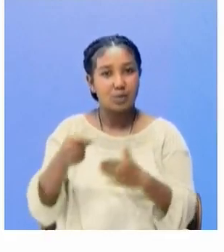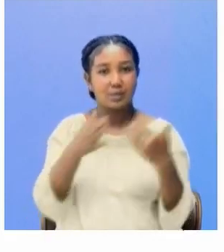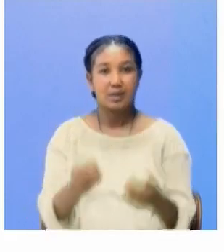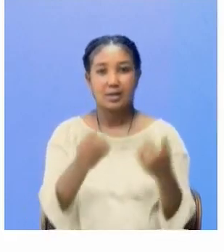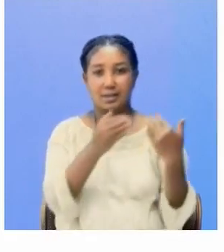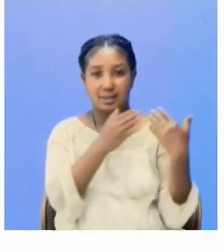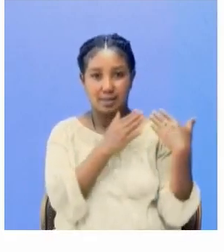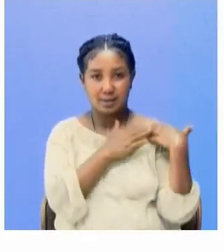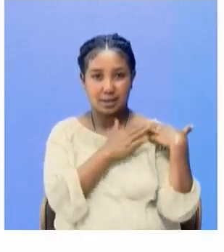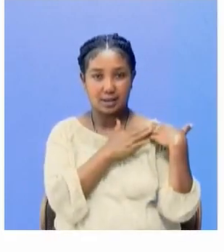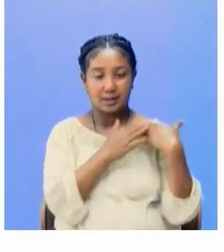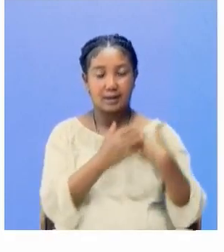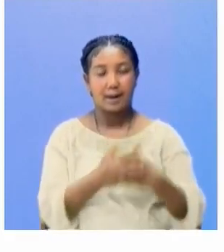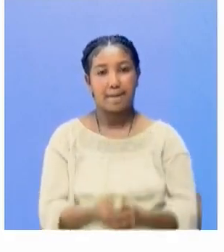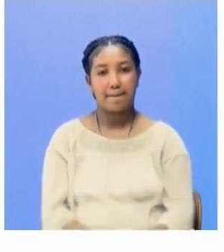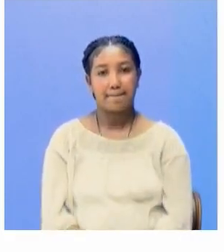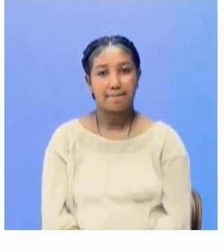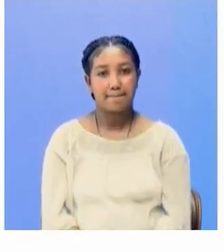here?